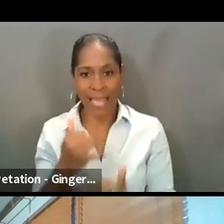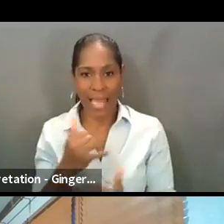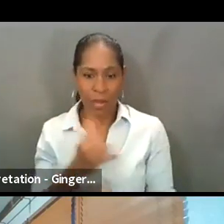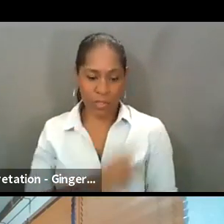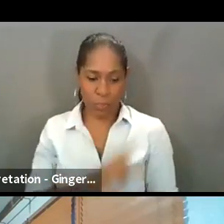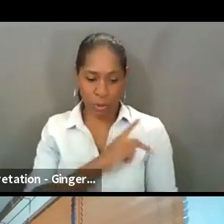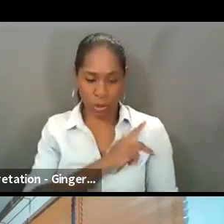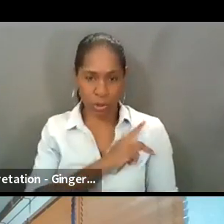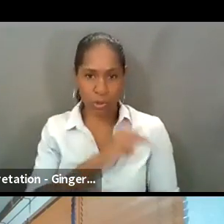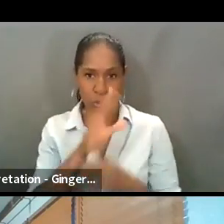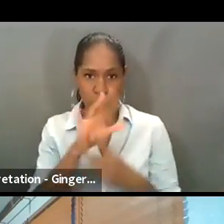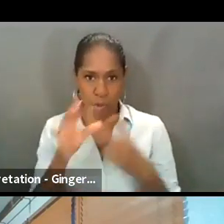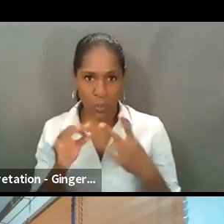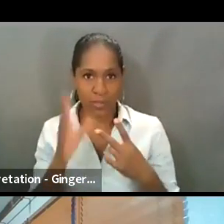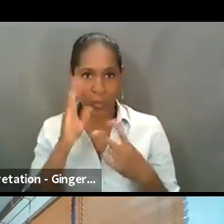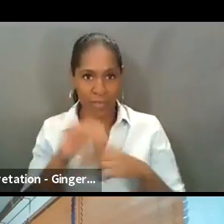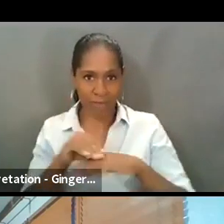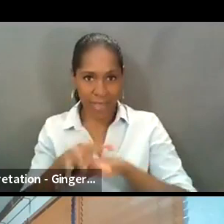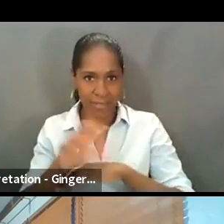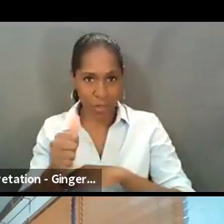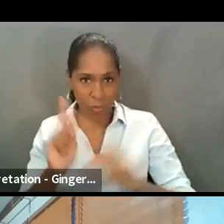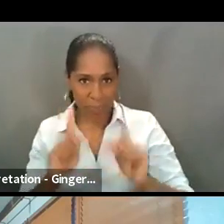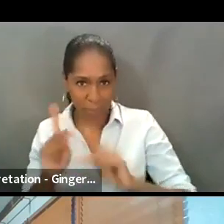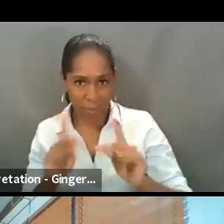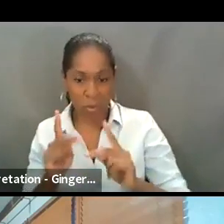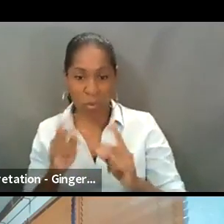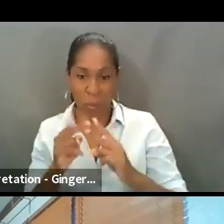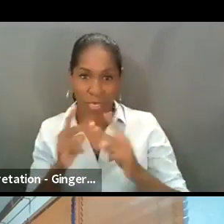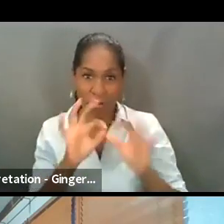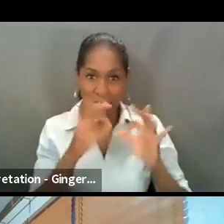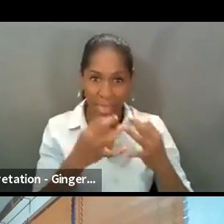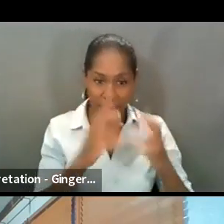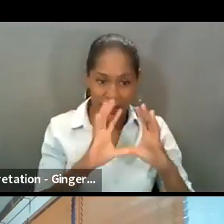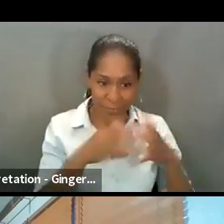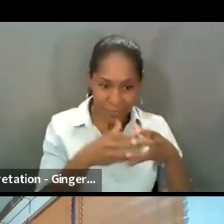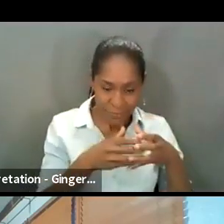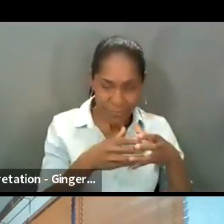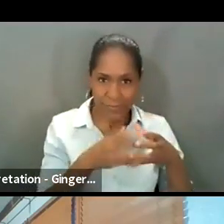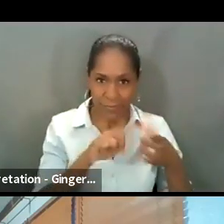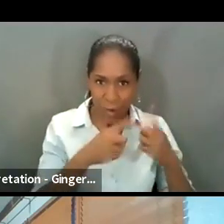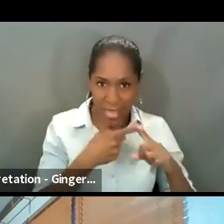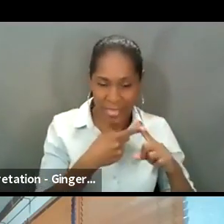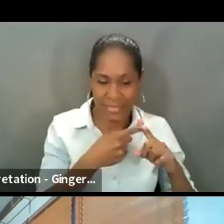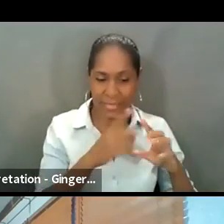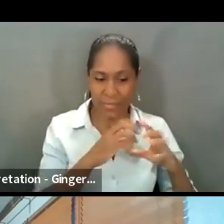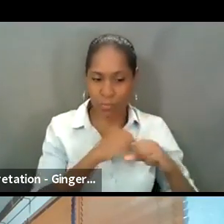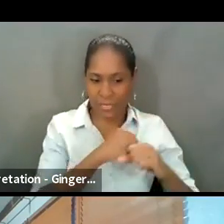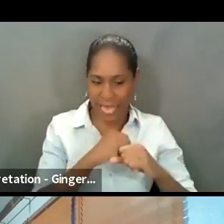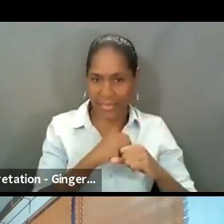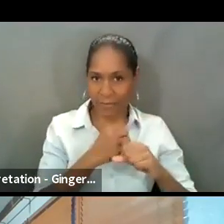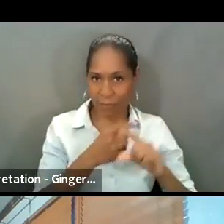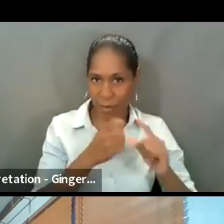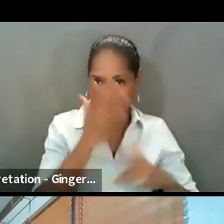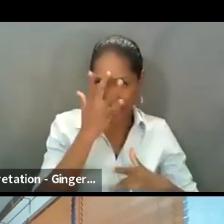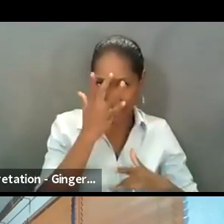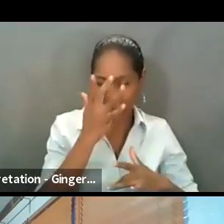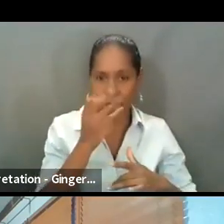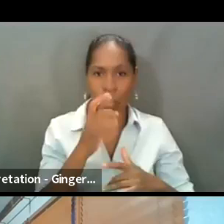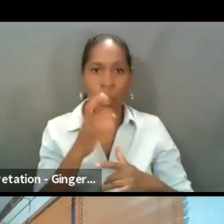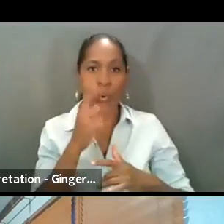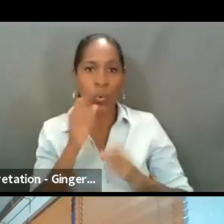that affects others, whether it's our herd and protecting us from getting sick, or thinking about who we can